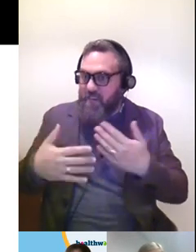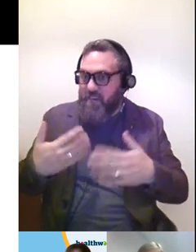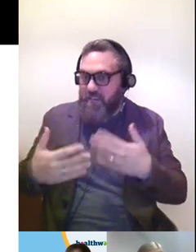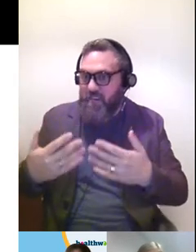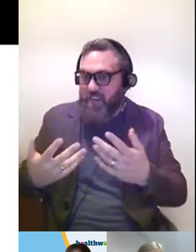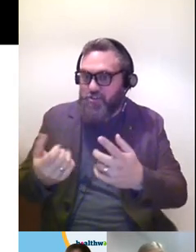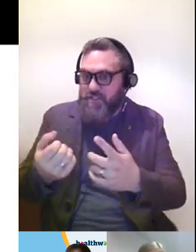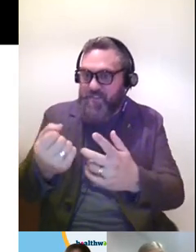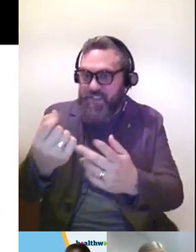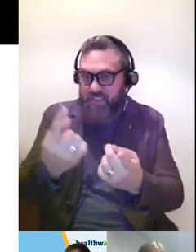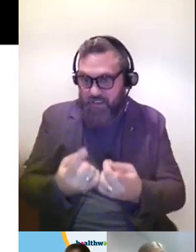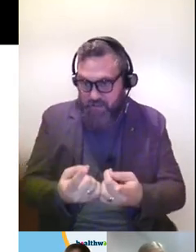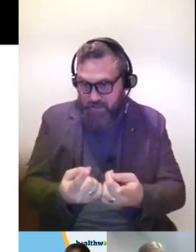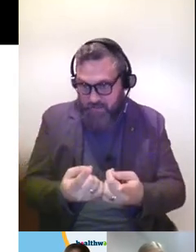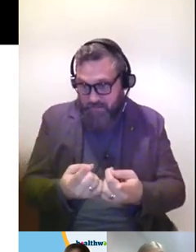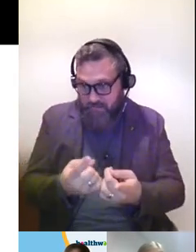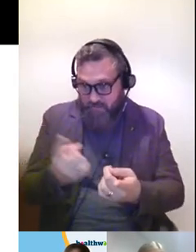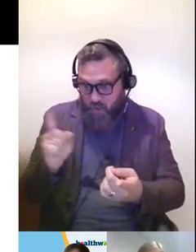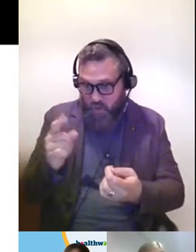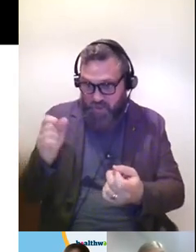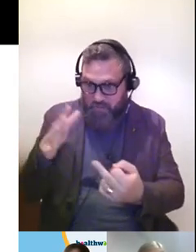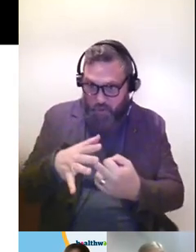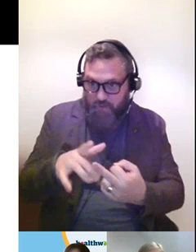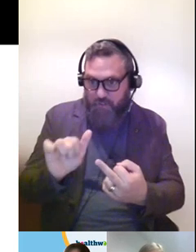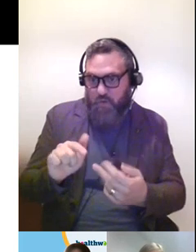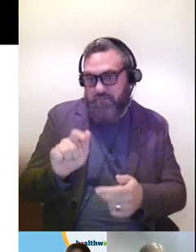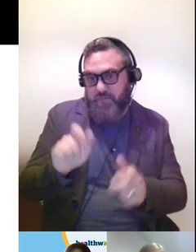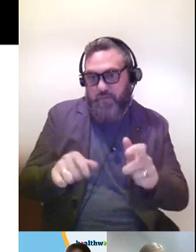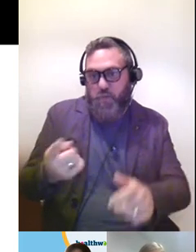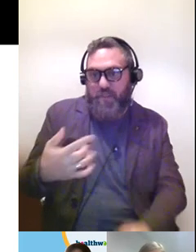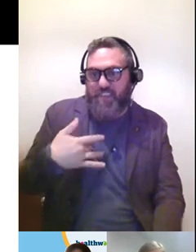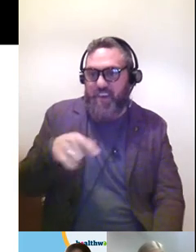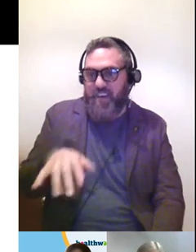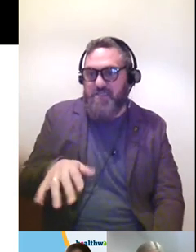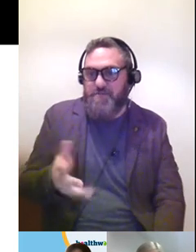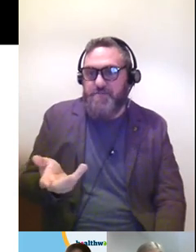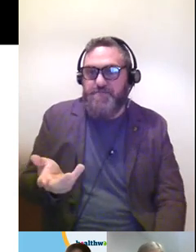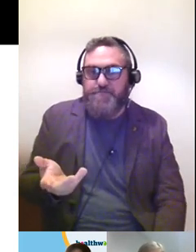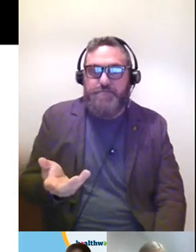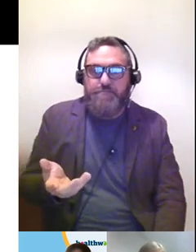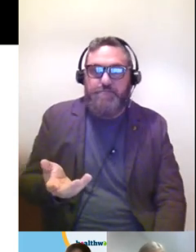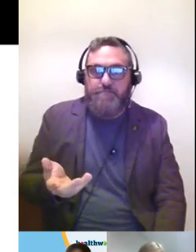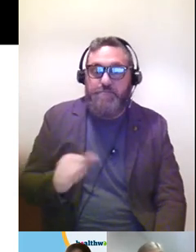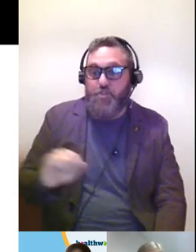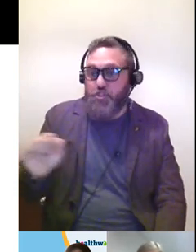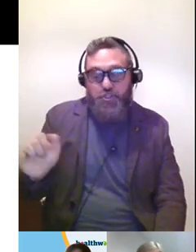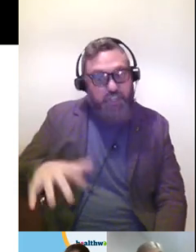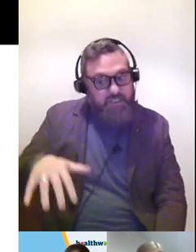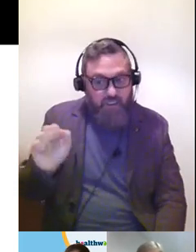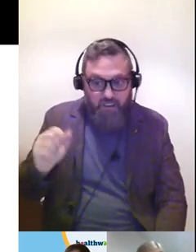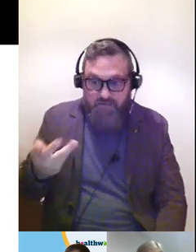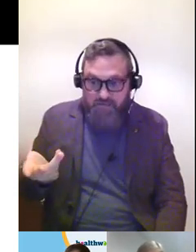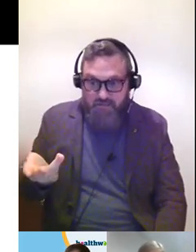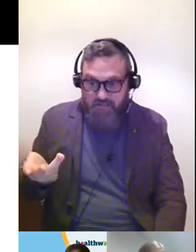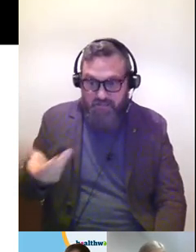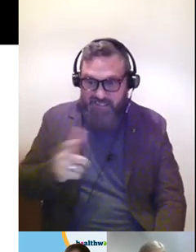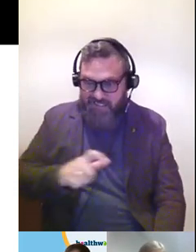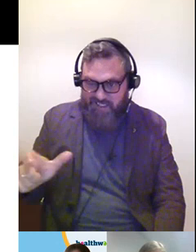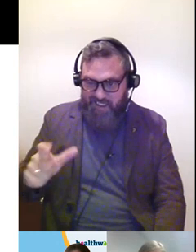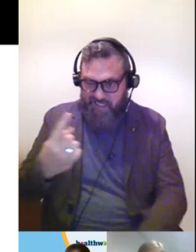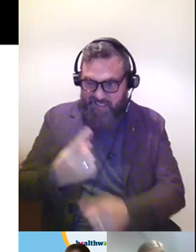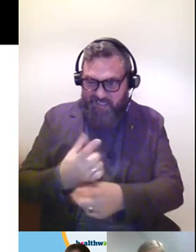to issues that are really important to their residents. So that's obviously work that hasn't started yet. We're still consulting on the strategy,